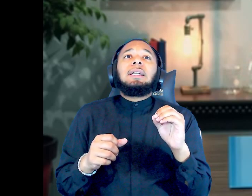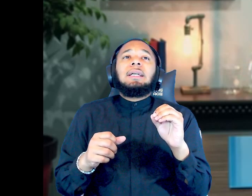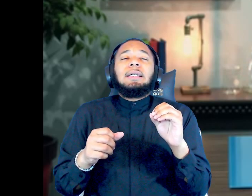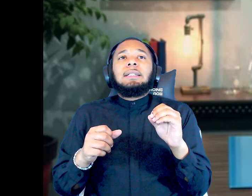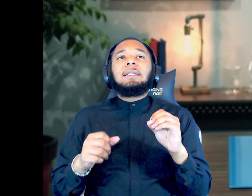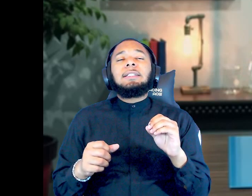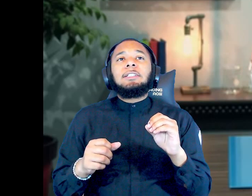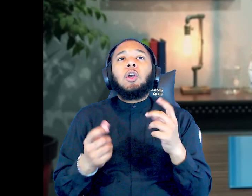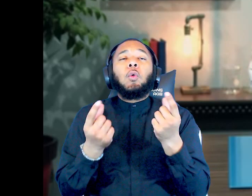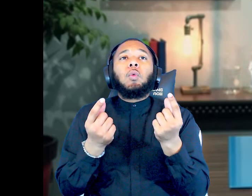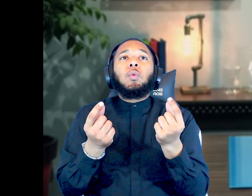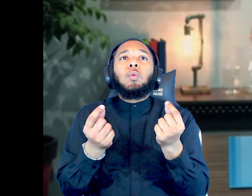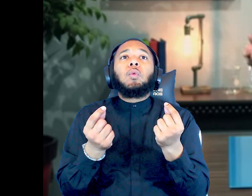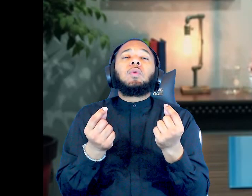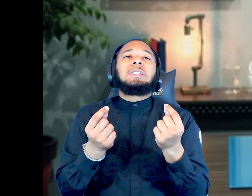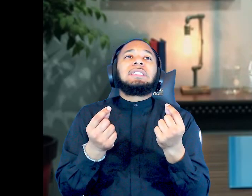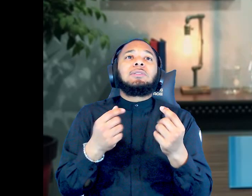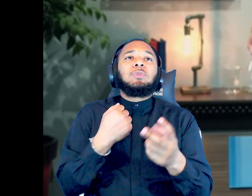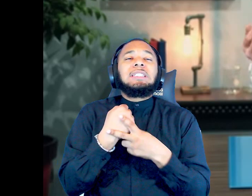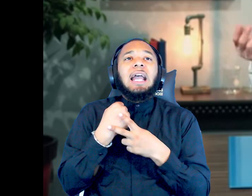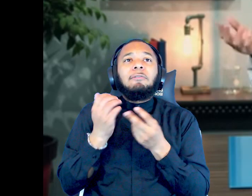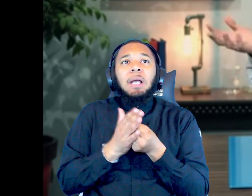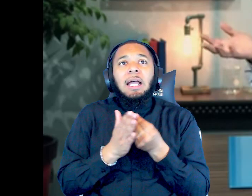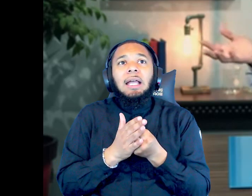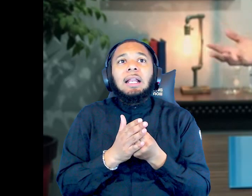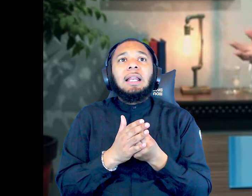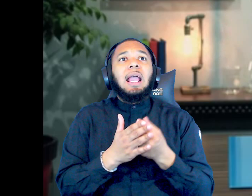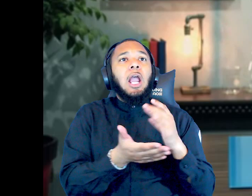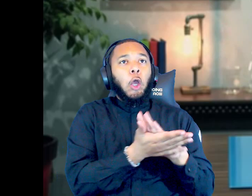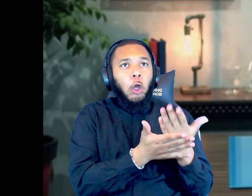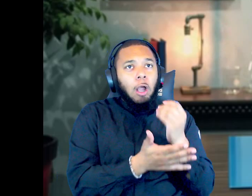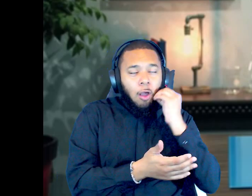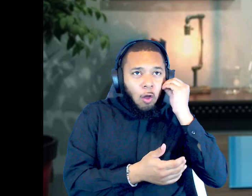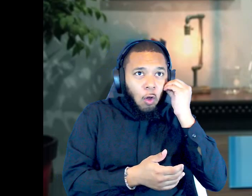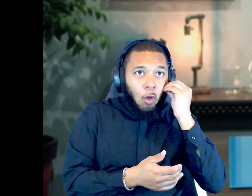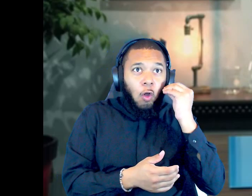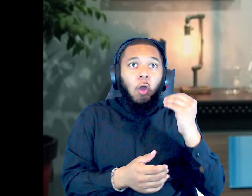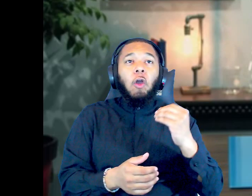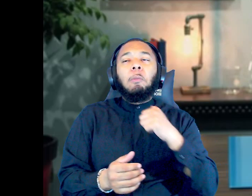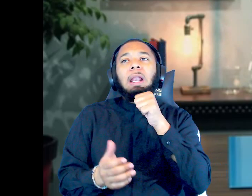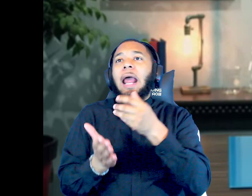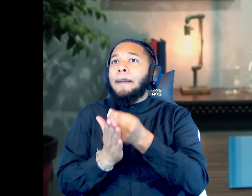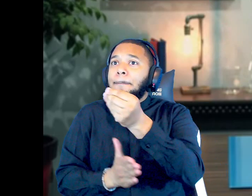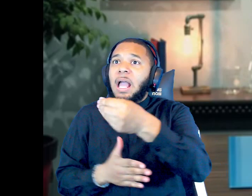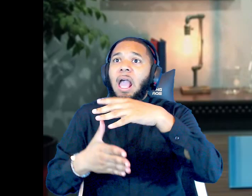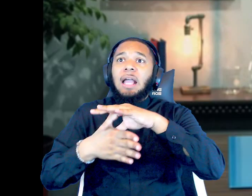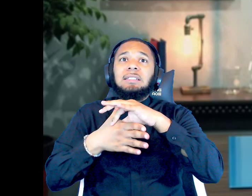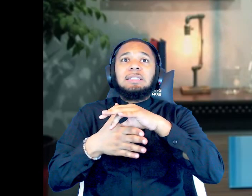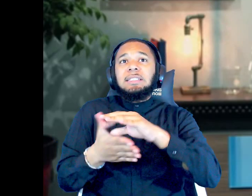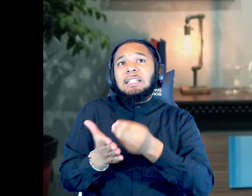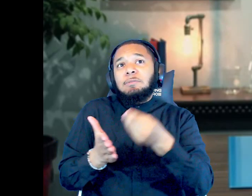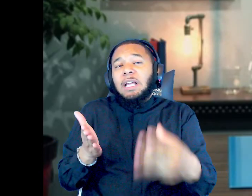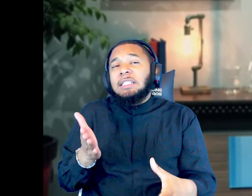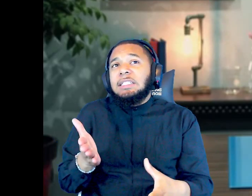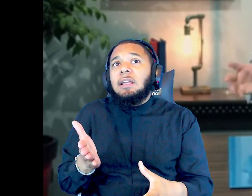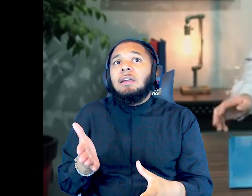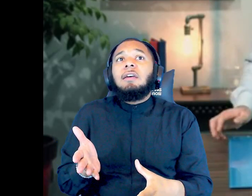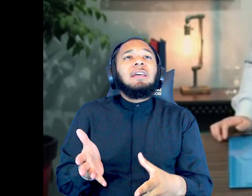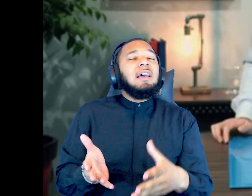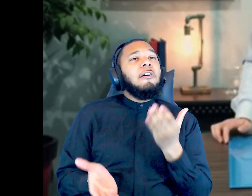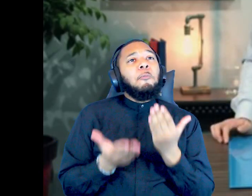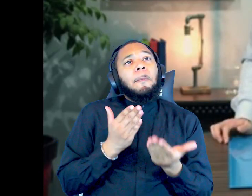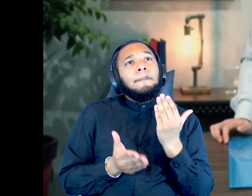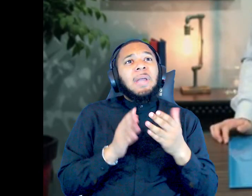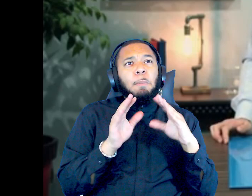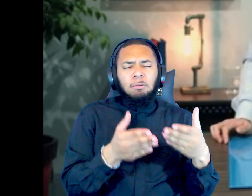have cooking in nights, you know, avoid the expensive cuts of meat, and perhaps just go